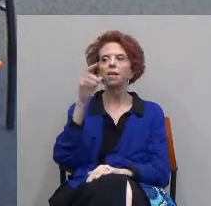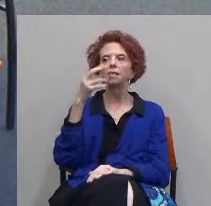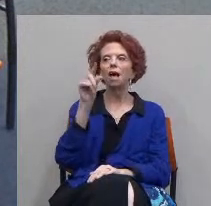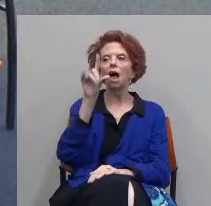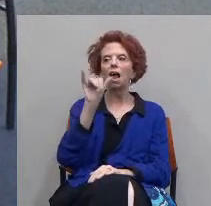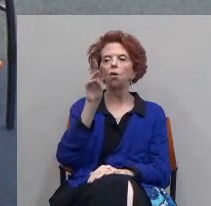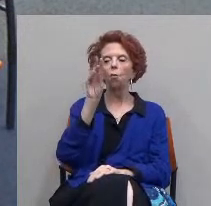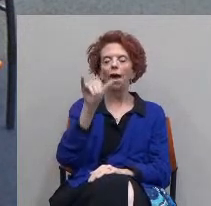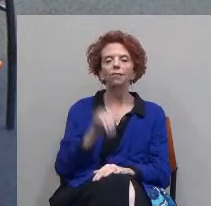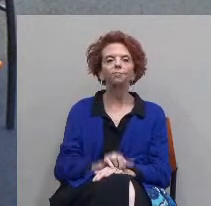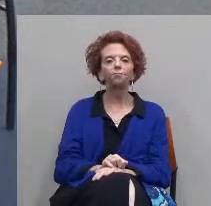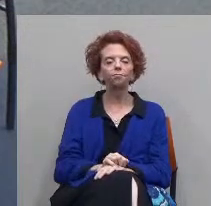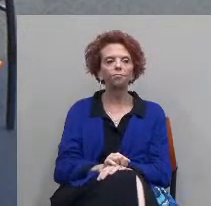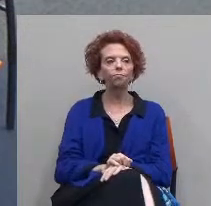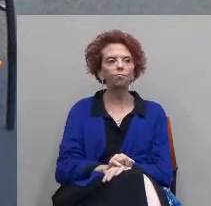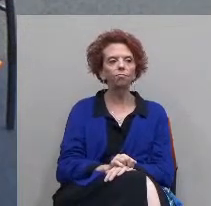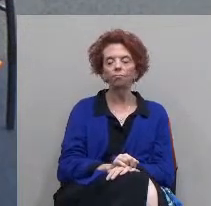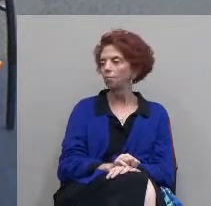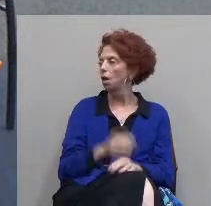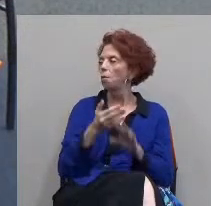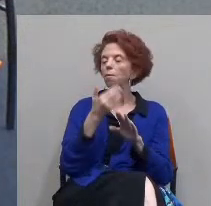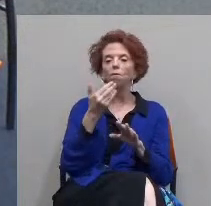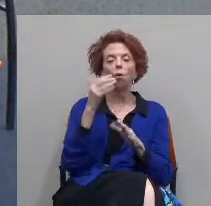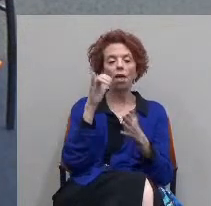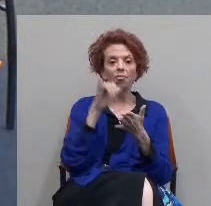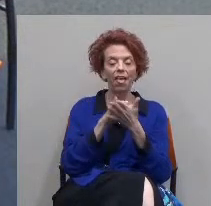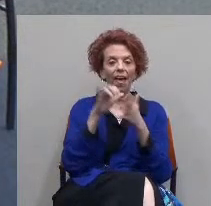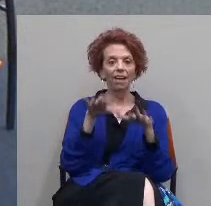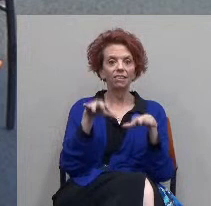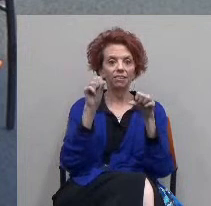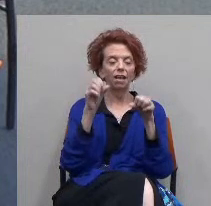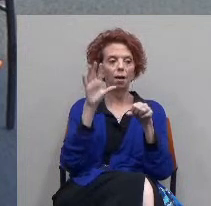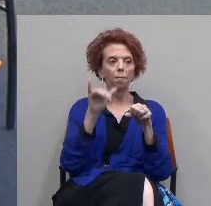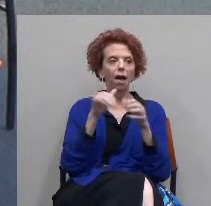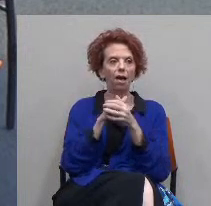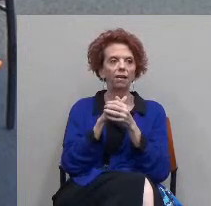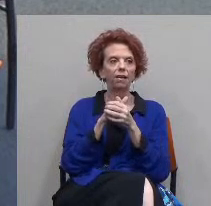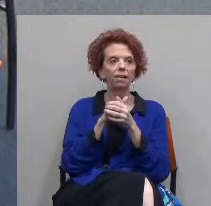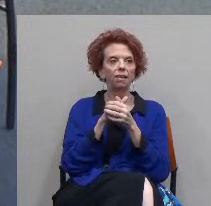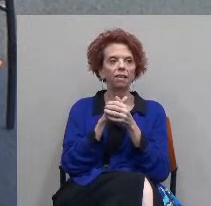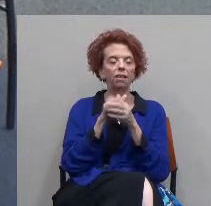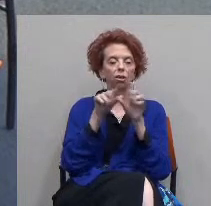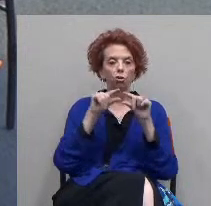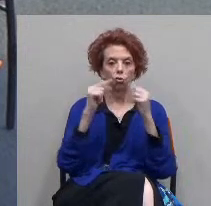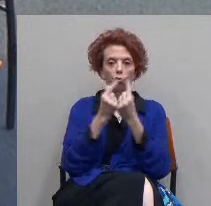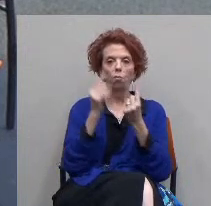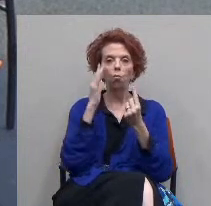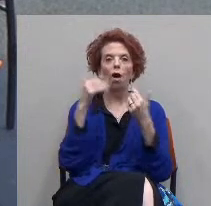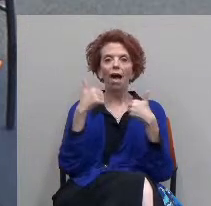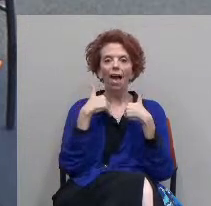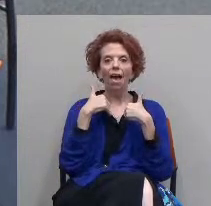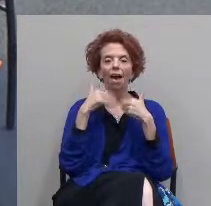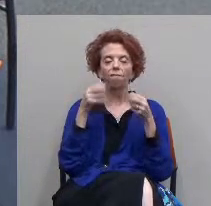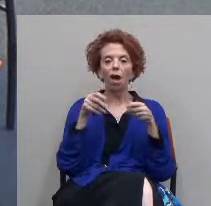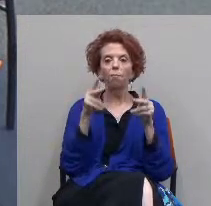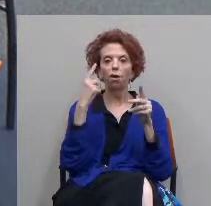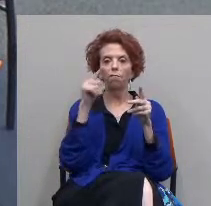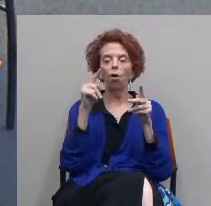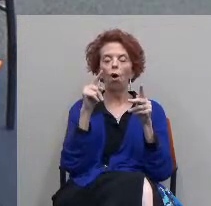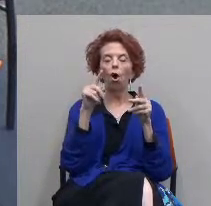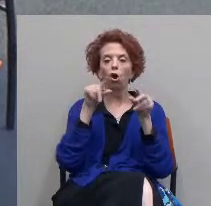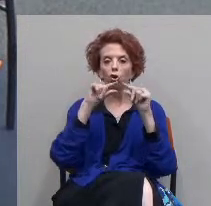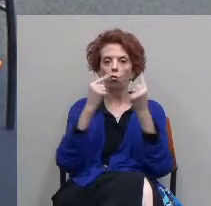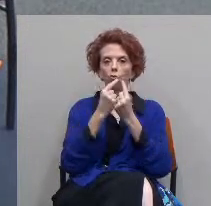Prior to any vote on the motion to take up a matter not on the agenda by the public body, there shall be an opportunity for public comment on any